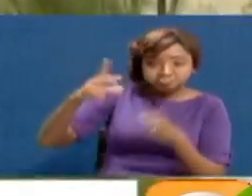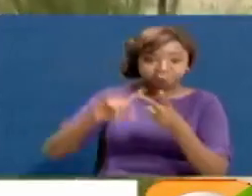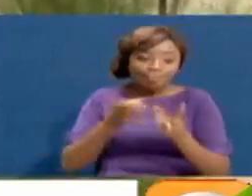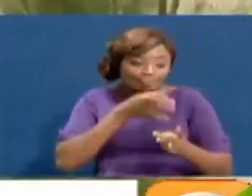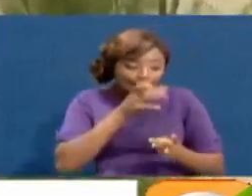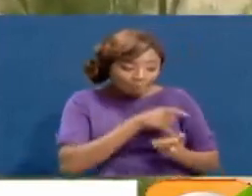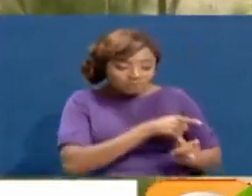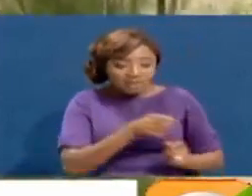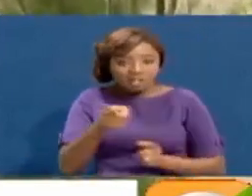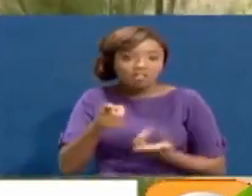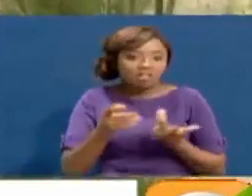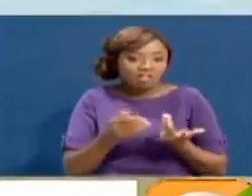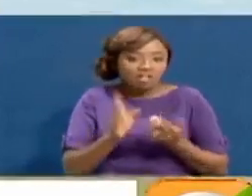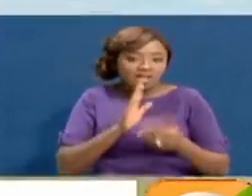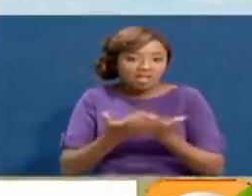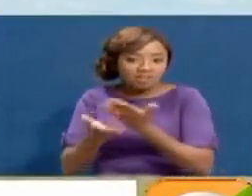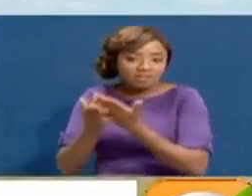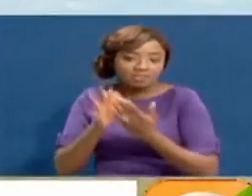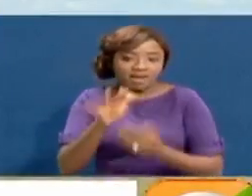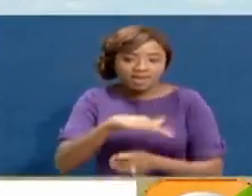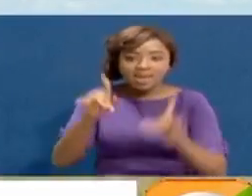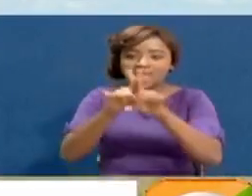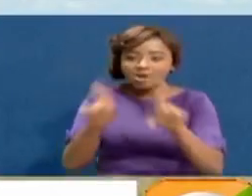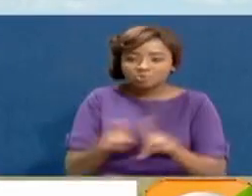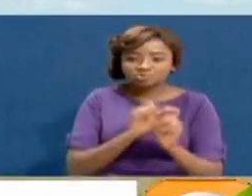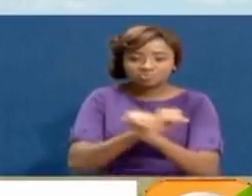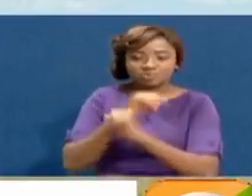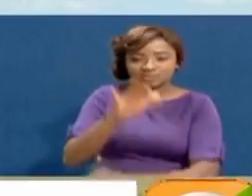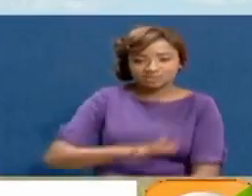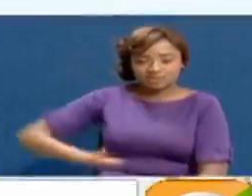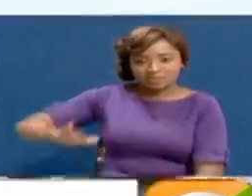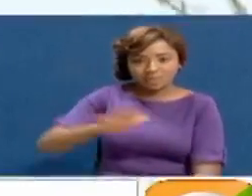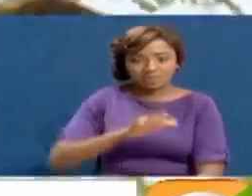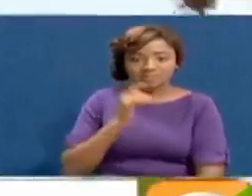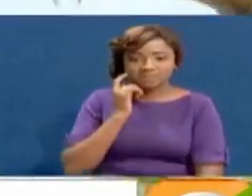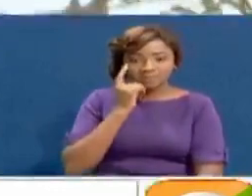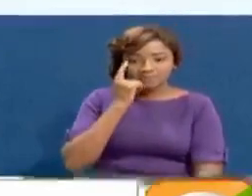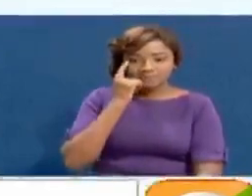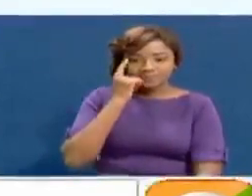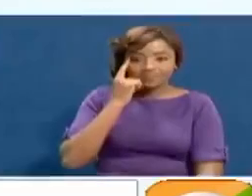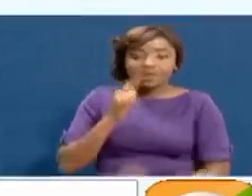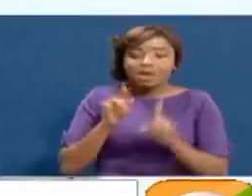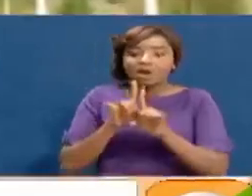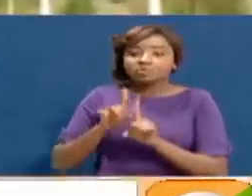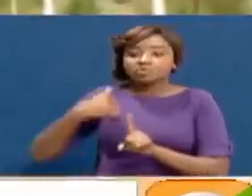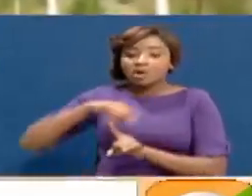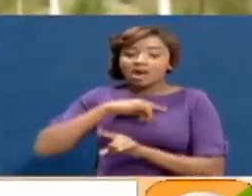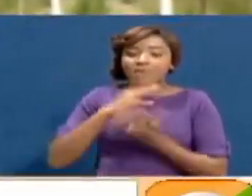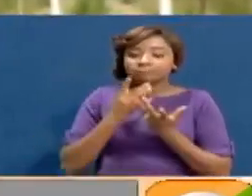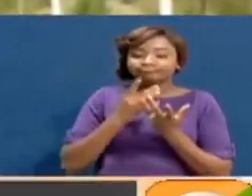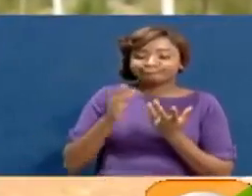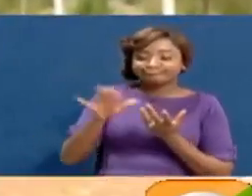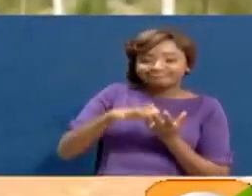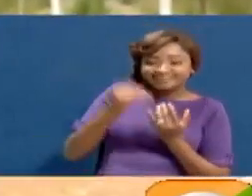to successfully run their homes, and protect the environment by increasing green cover. And our designs are green